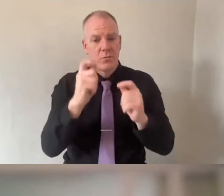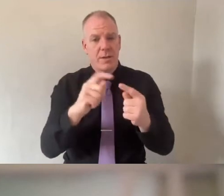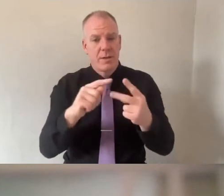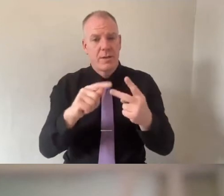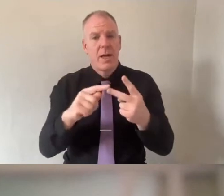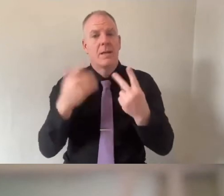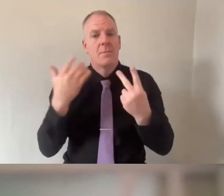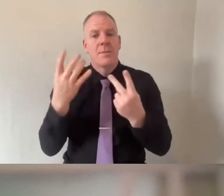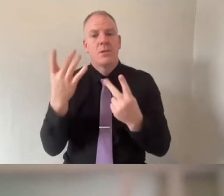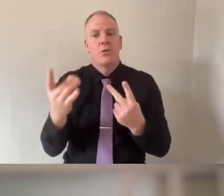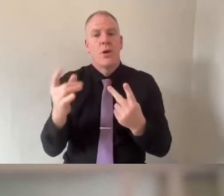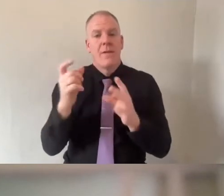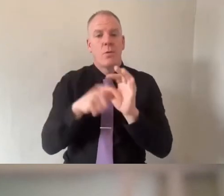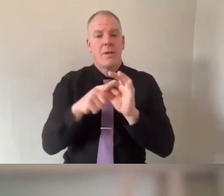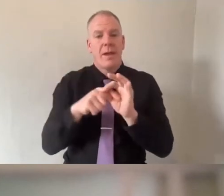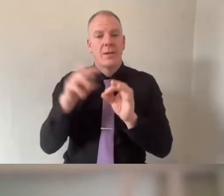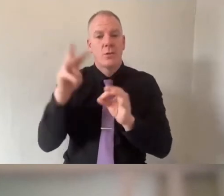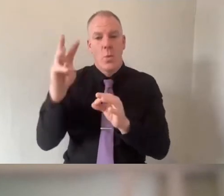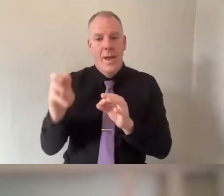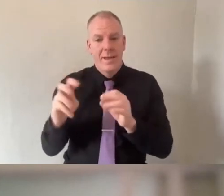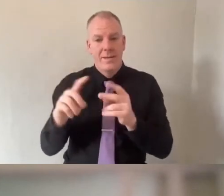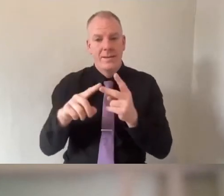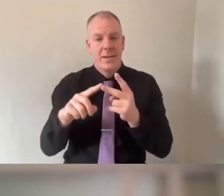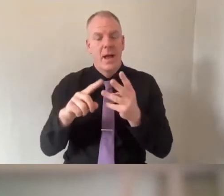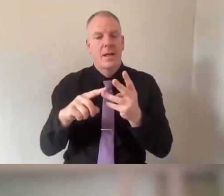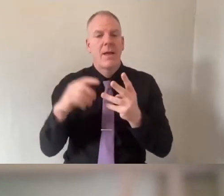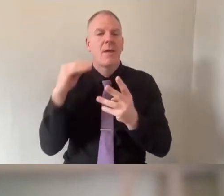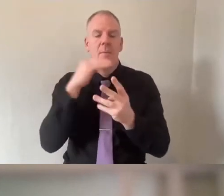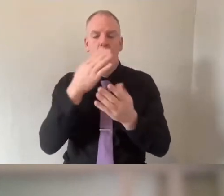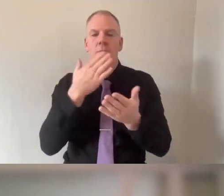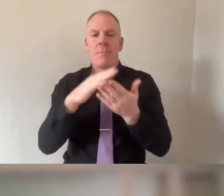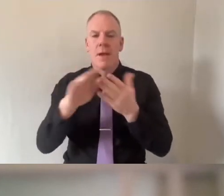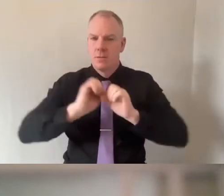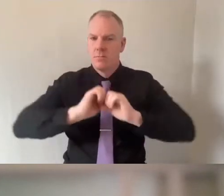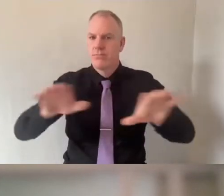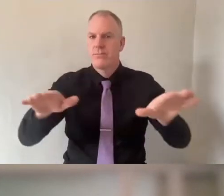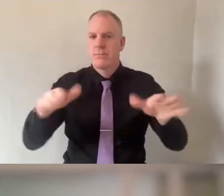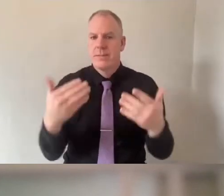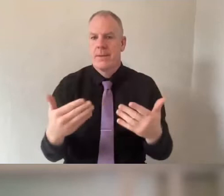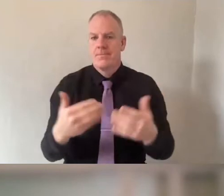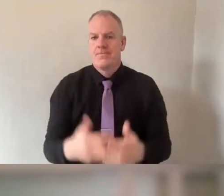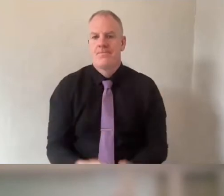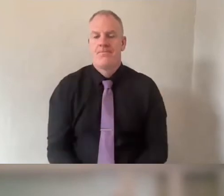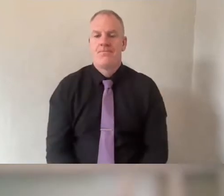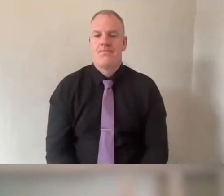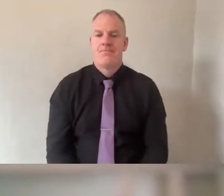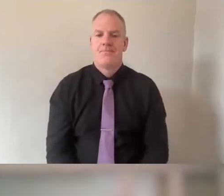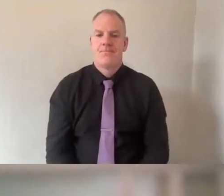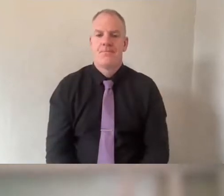the chair of Qualifications Wales and has some very important messages for us.